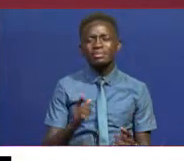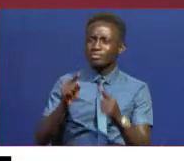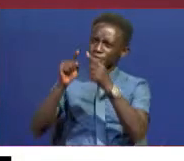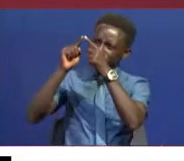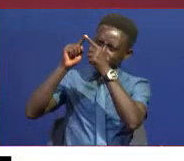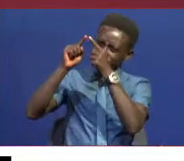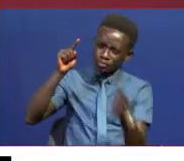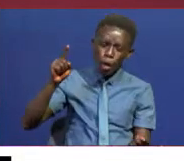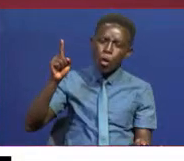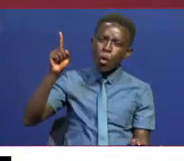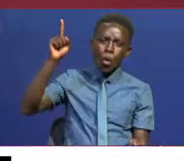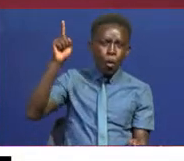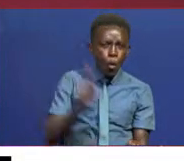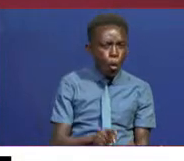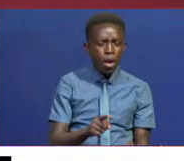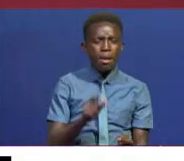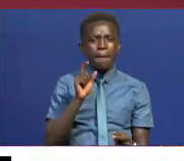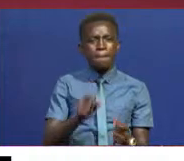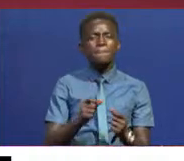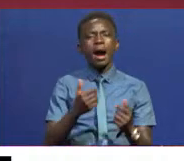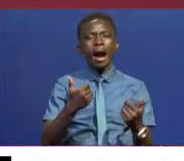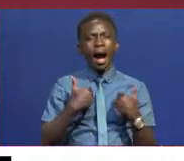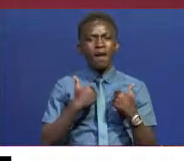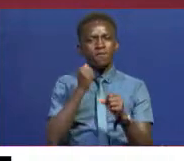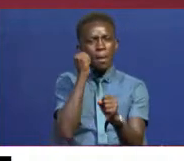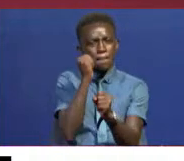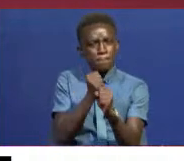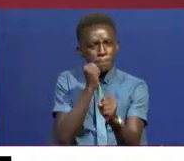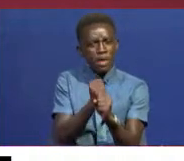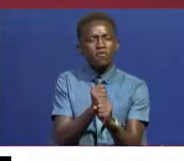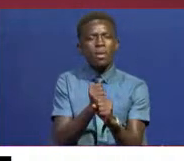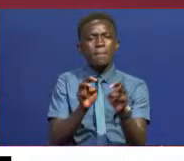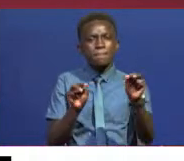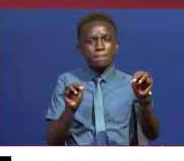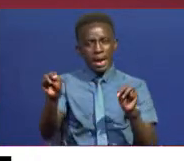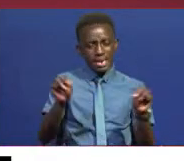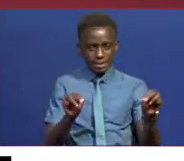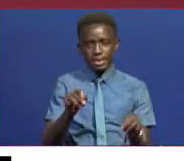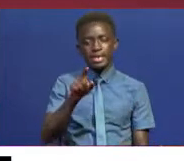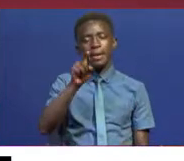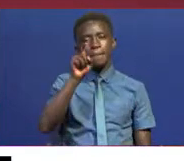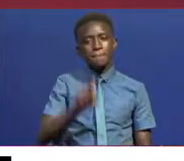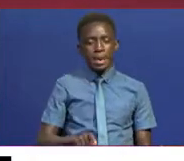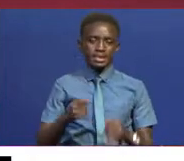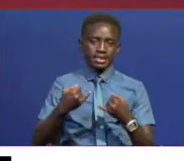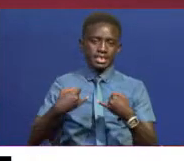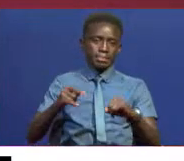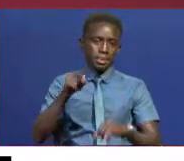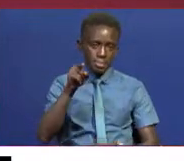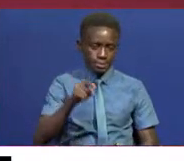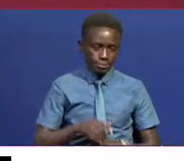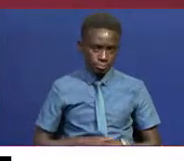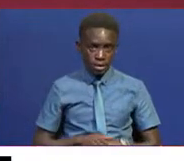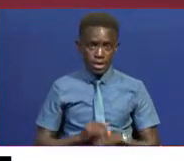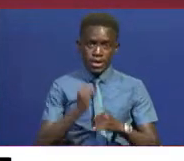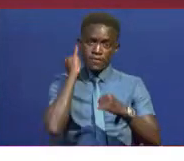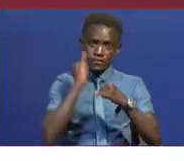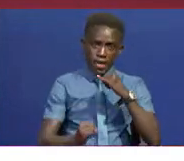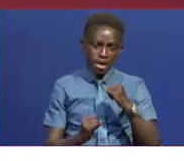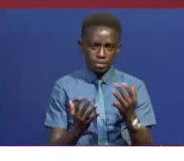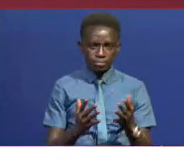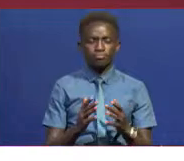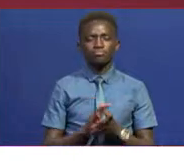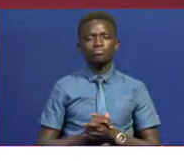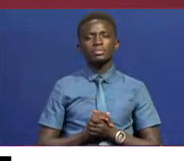of performance management, and that one we will implement. Finally, Your Excellency, is on the issue of